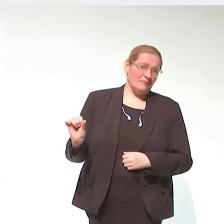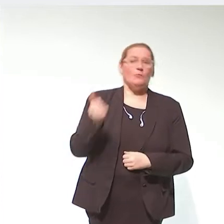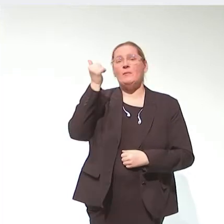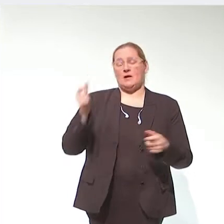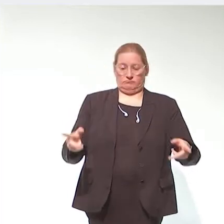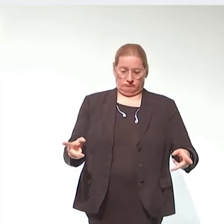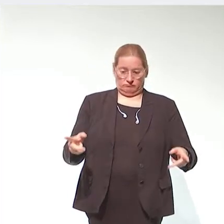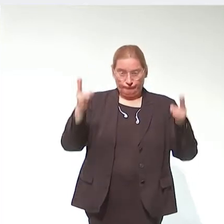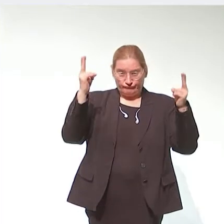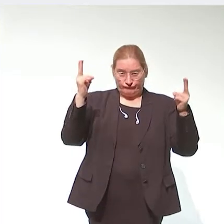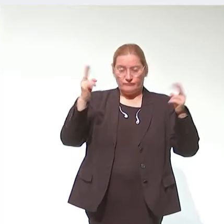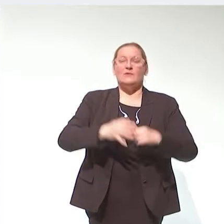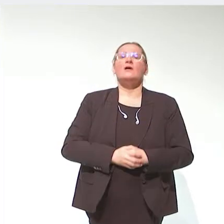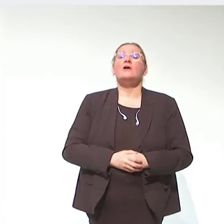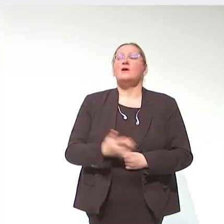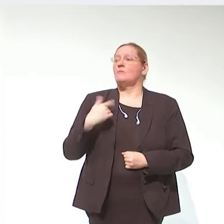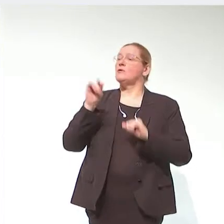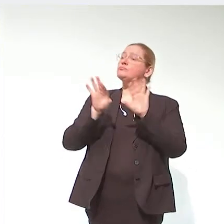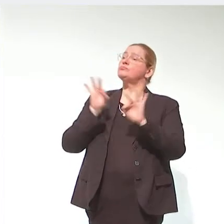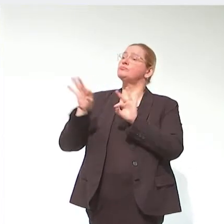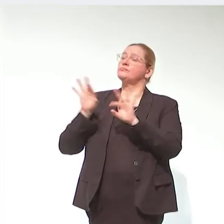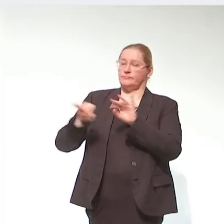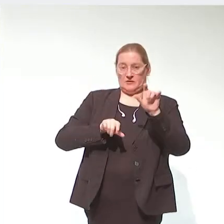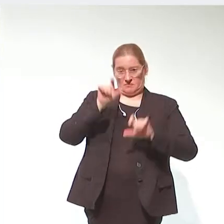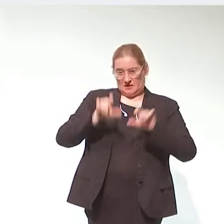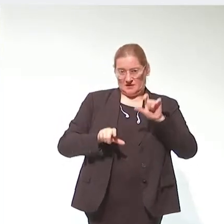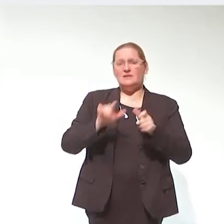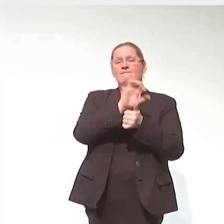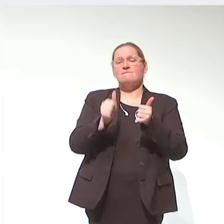So for the first session, I'm going to ask